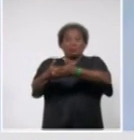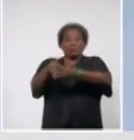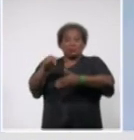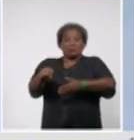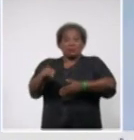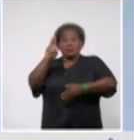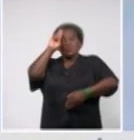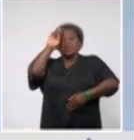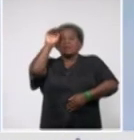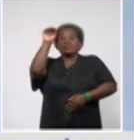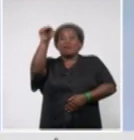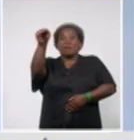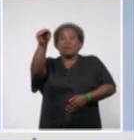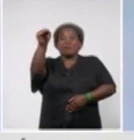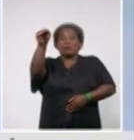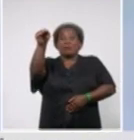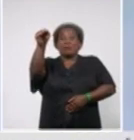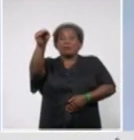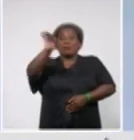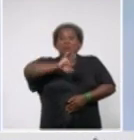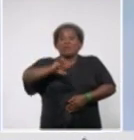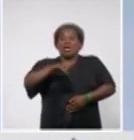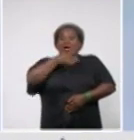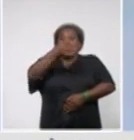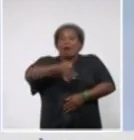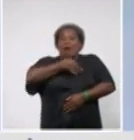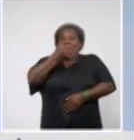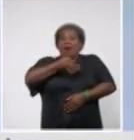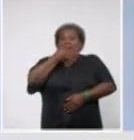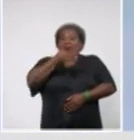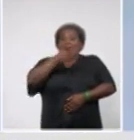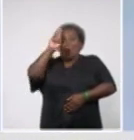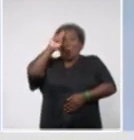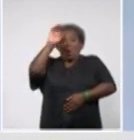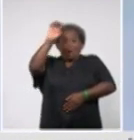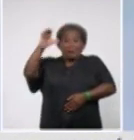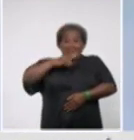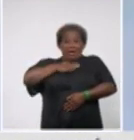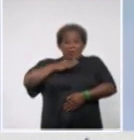4,352 people who have been diagnosed with the virus thus far in Cuba,